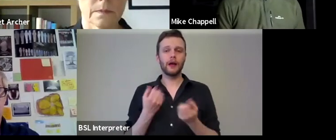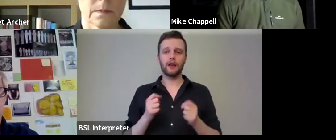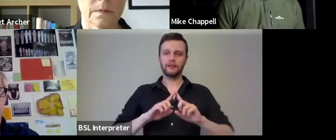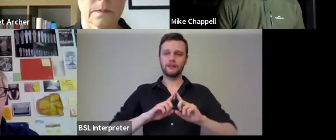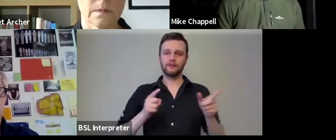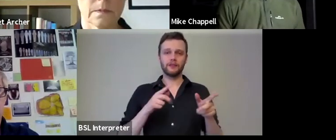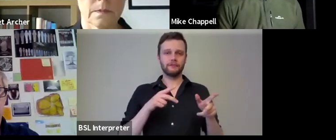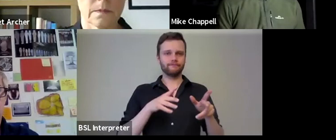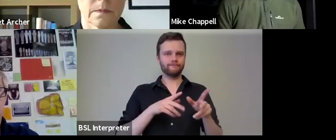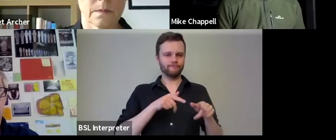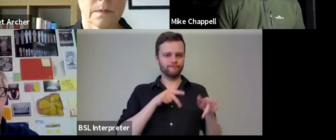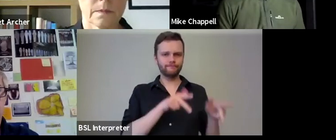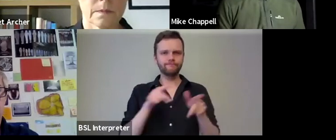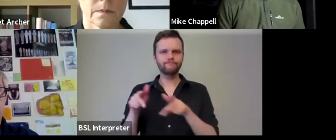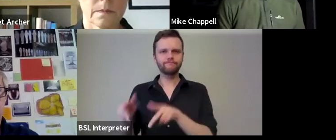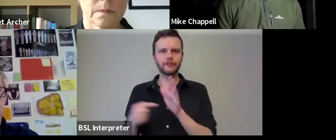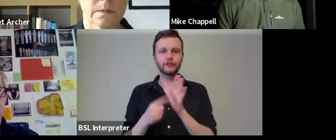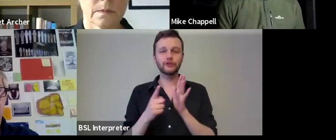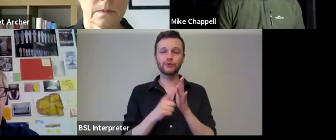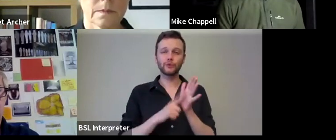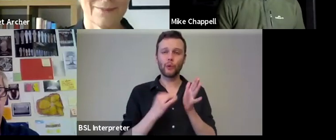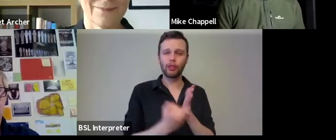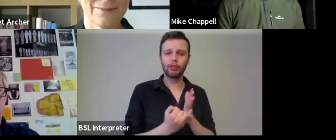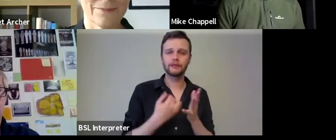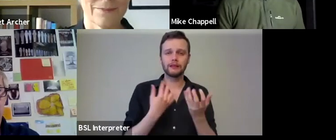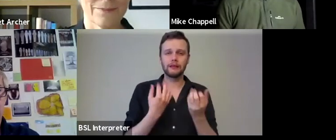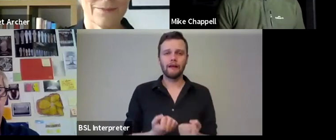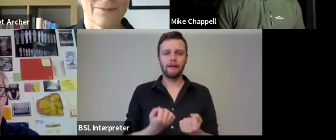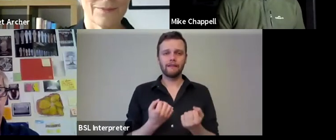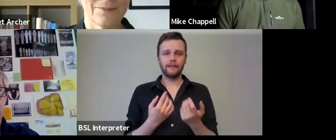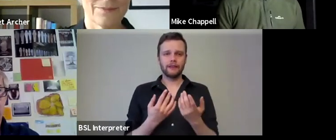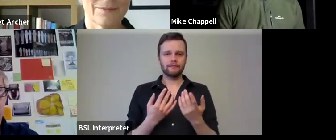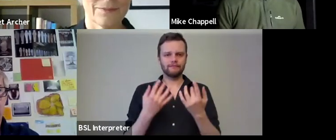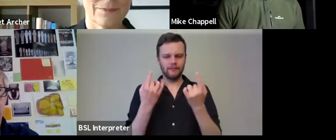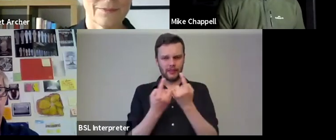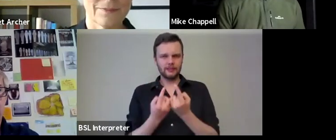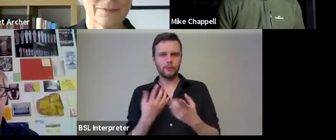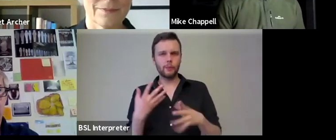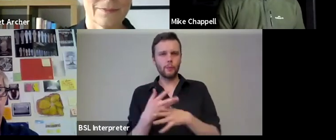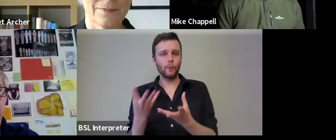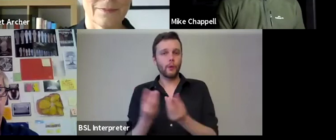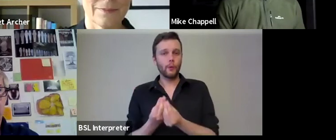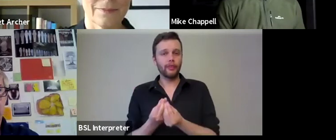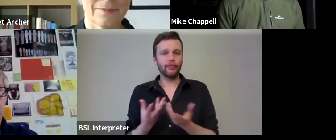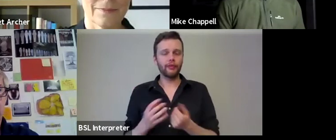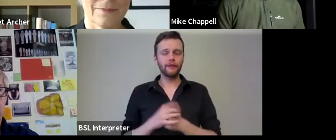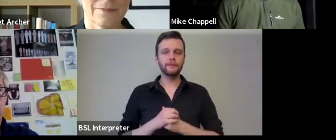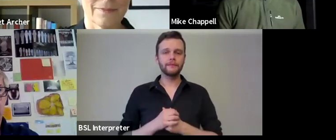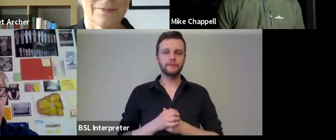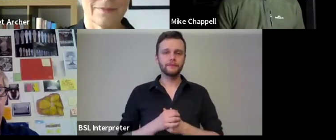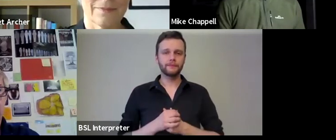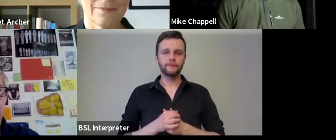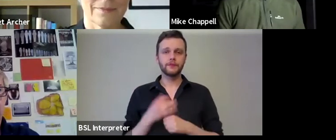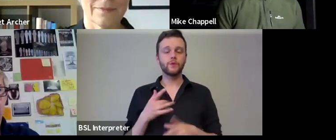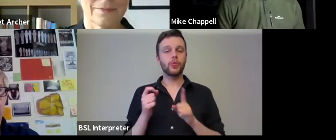different tools and you know, things that we can kind of work with at the moment. So